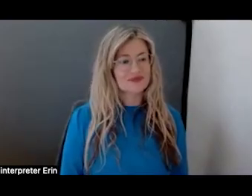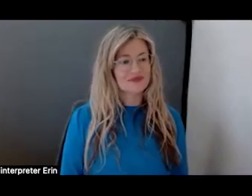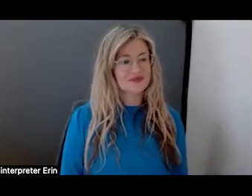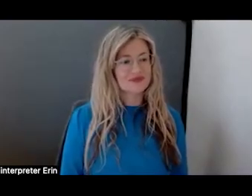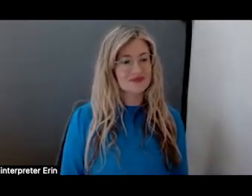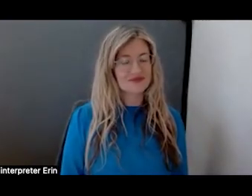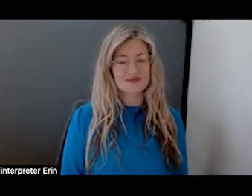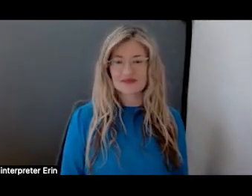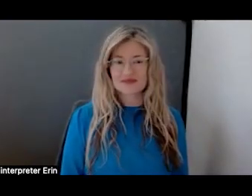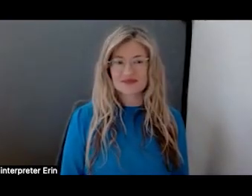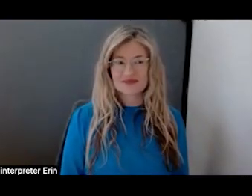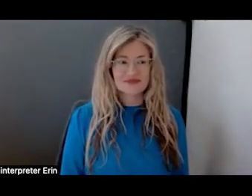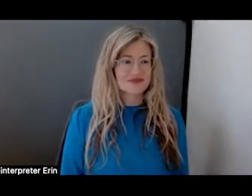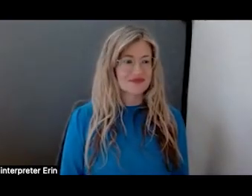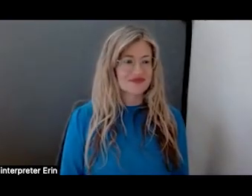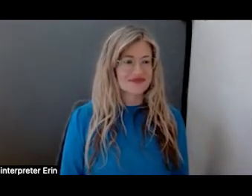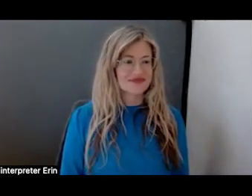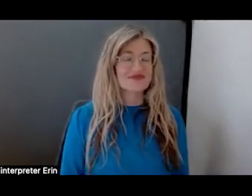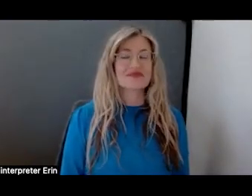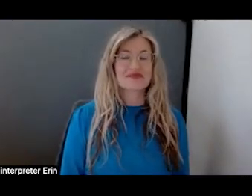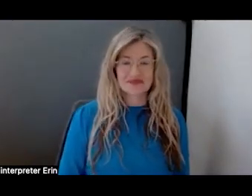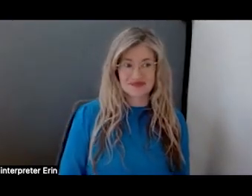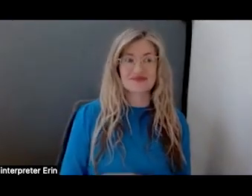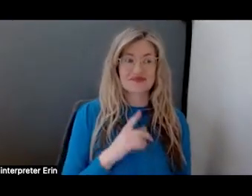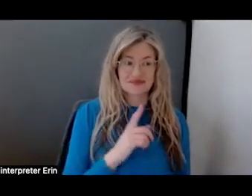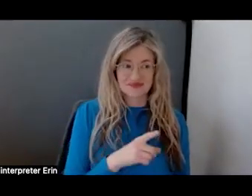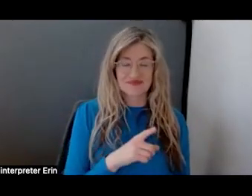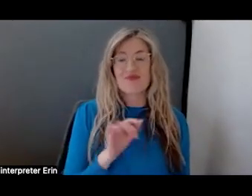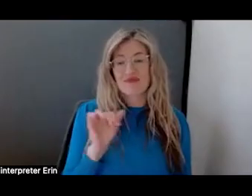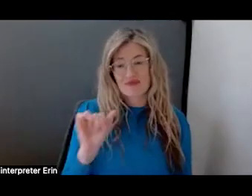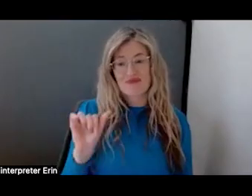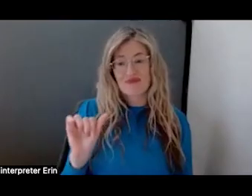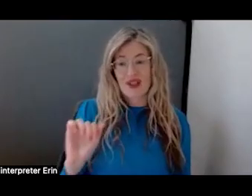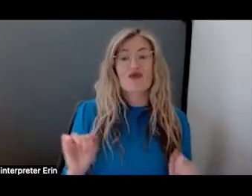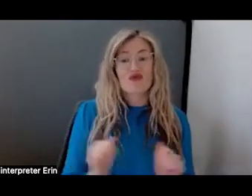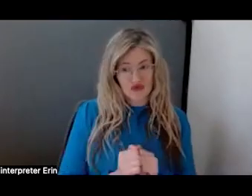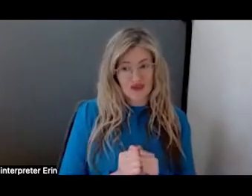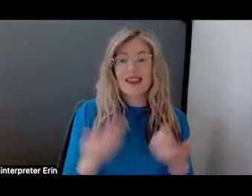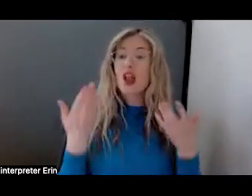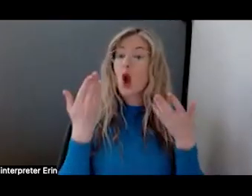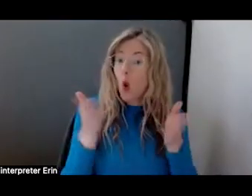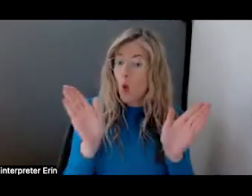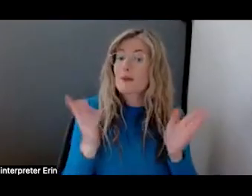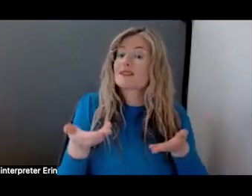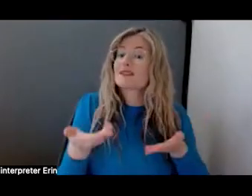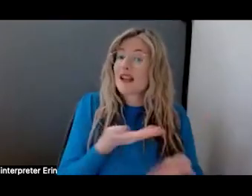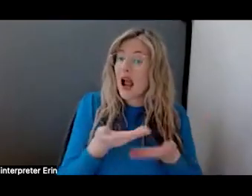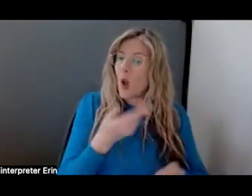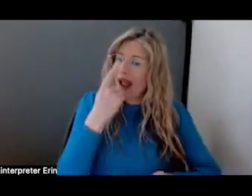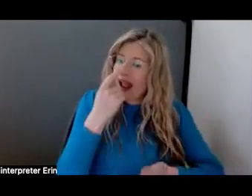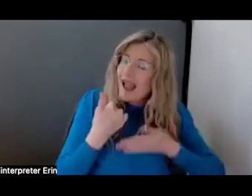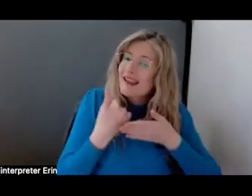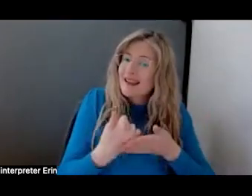e questo sicuramente Open Dialogo è uno di quei Absolutely. canali. Open Dialogo is one of the channels to keep borders open and